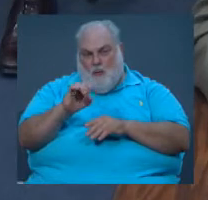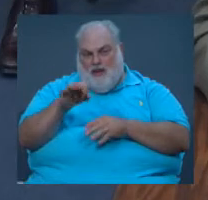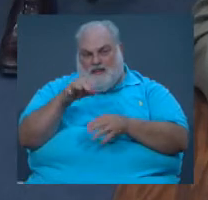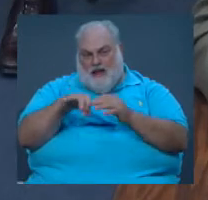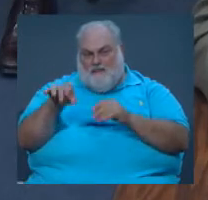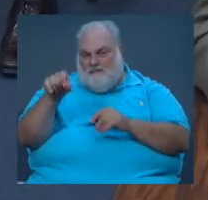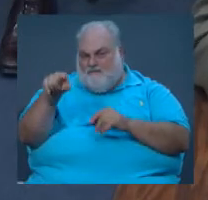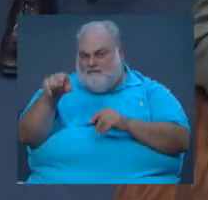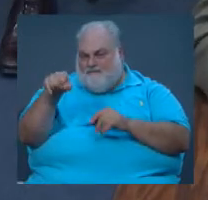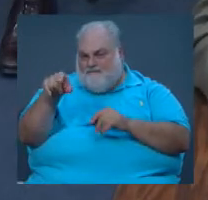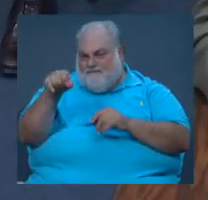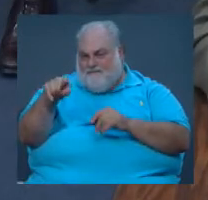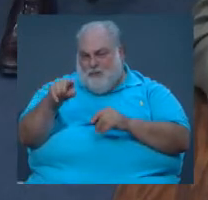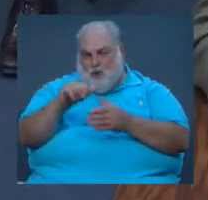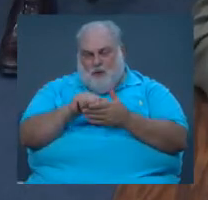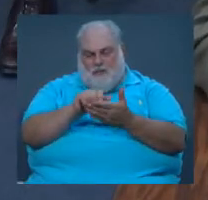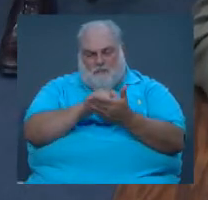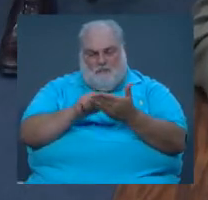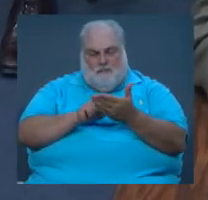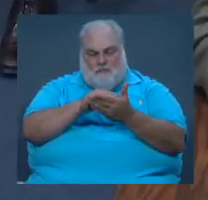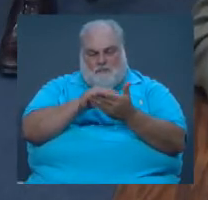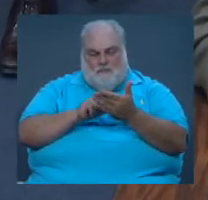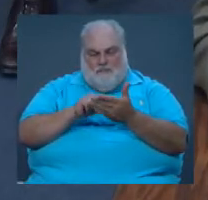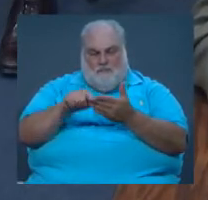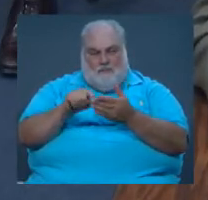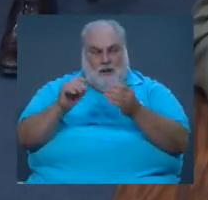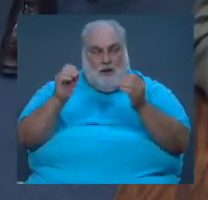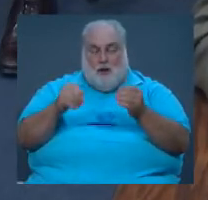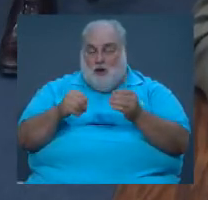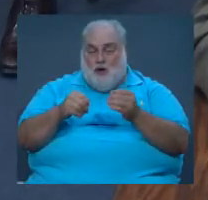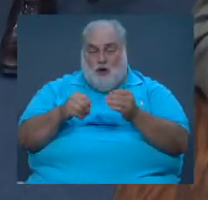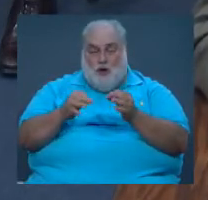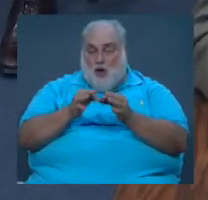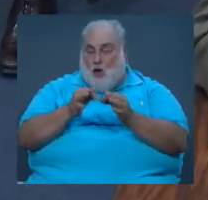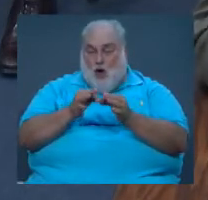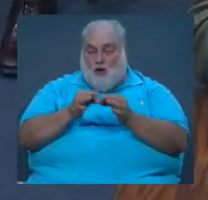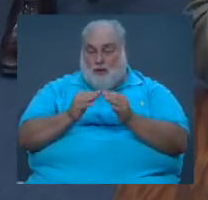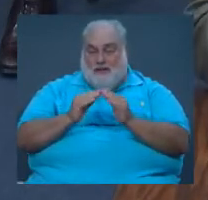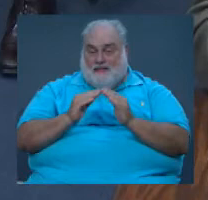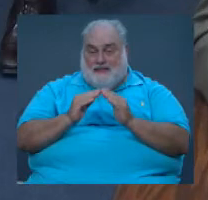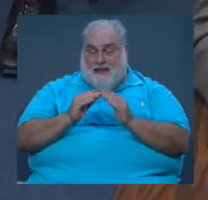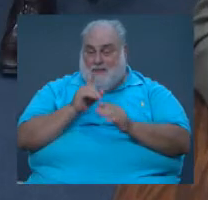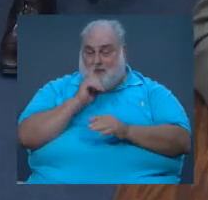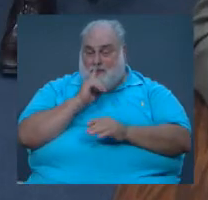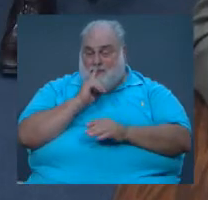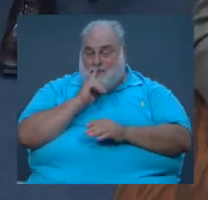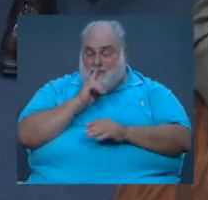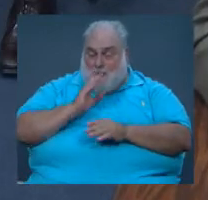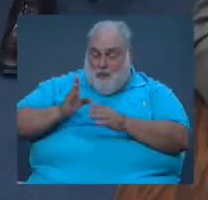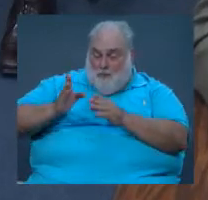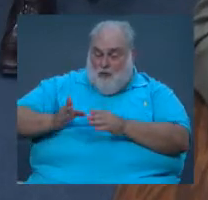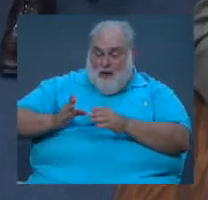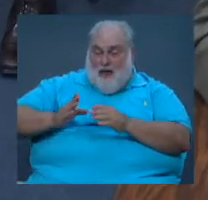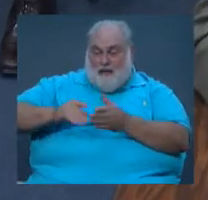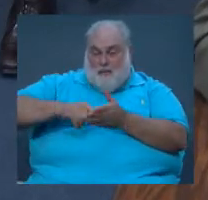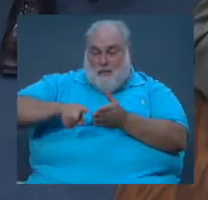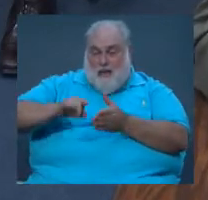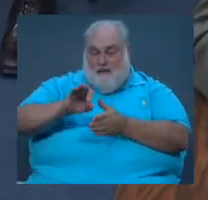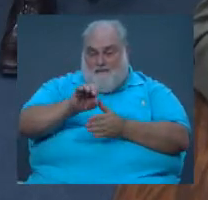and things like that. There is no cost to the city for the use of this. The user is a convenience fee.